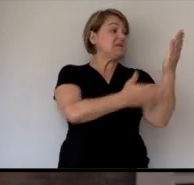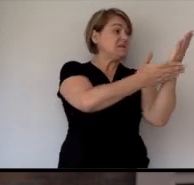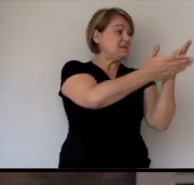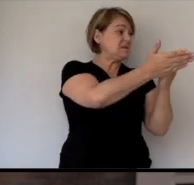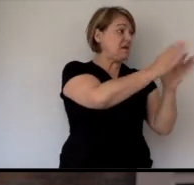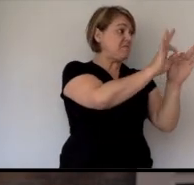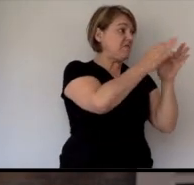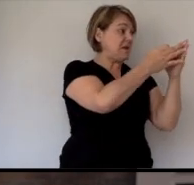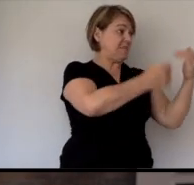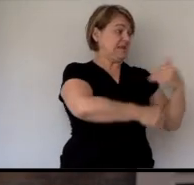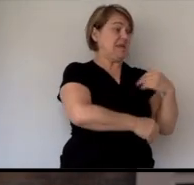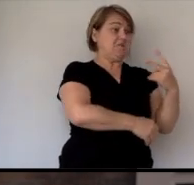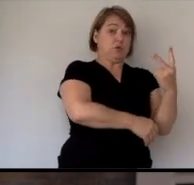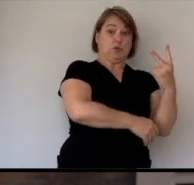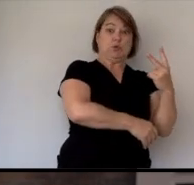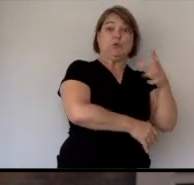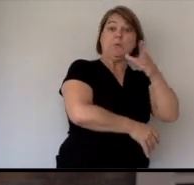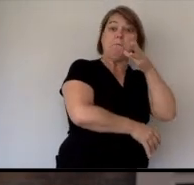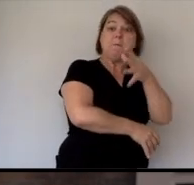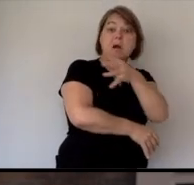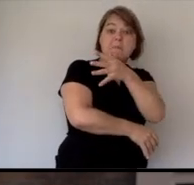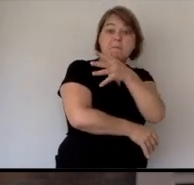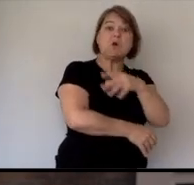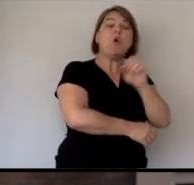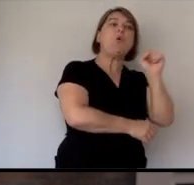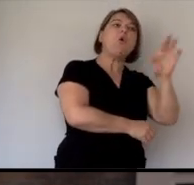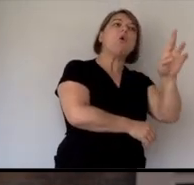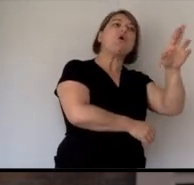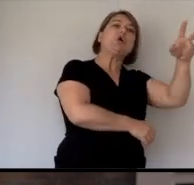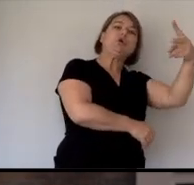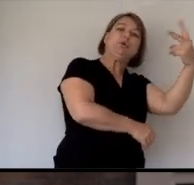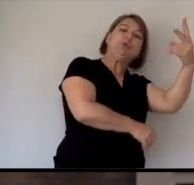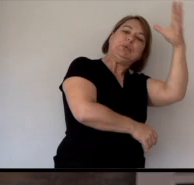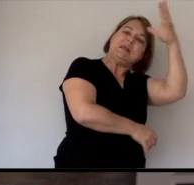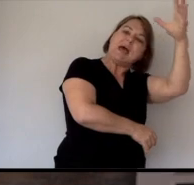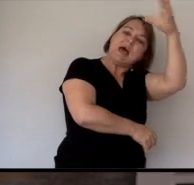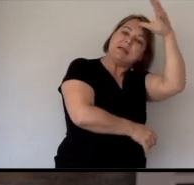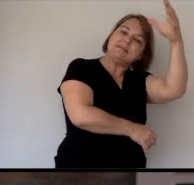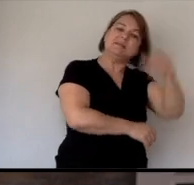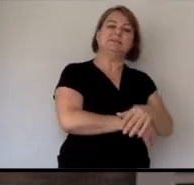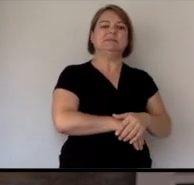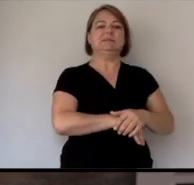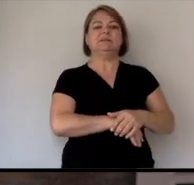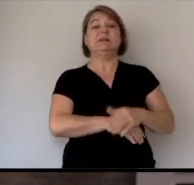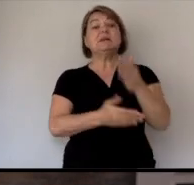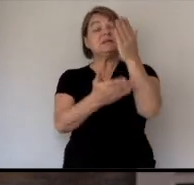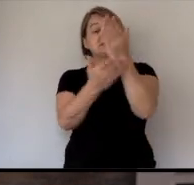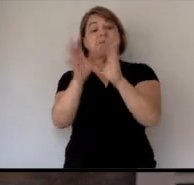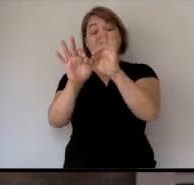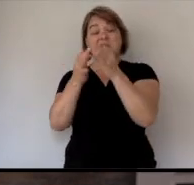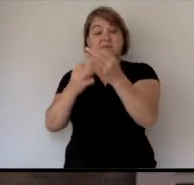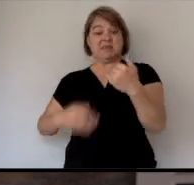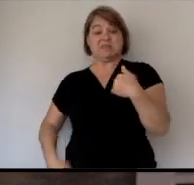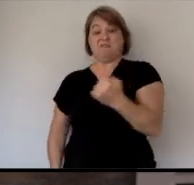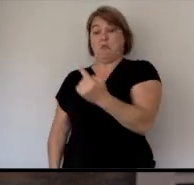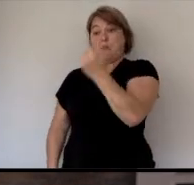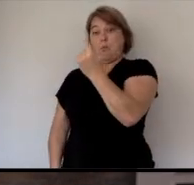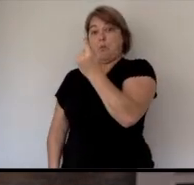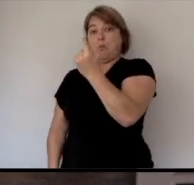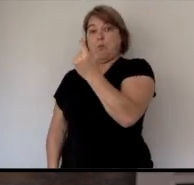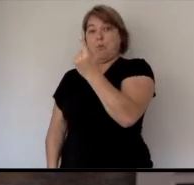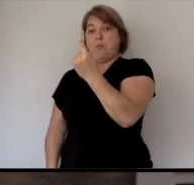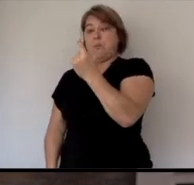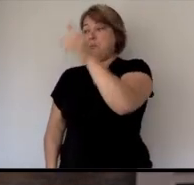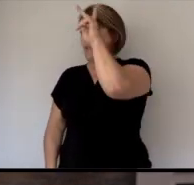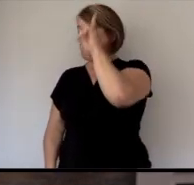dads. Some families have one parent instead of two. Look at that. All those birds.